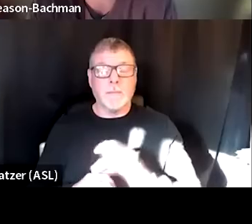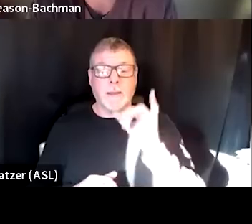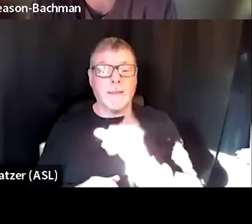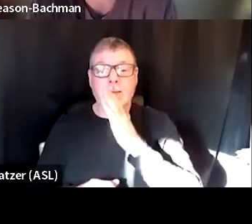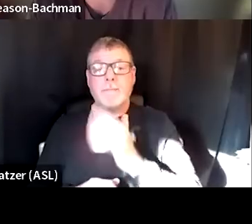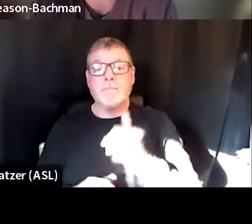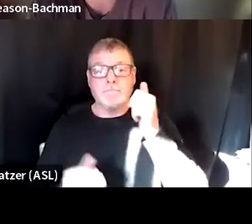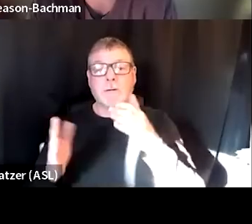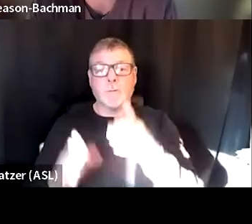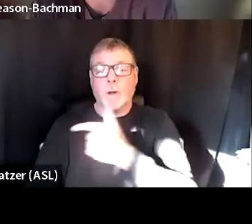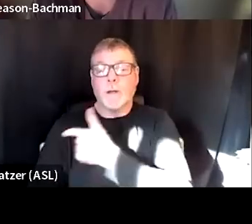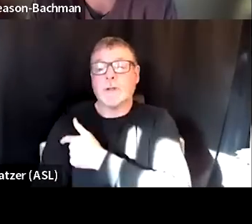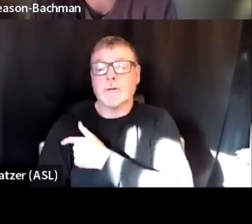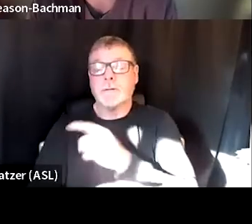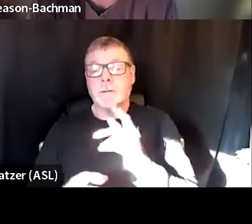way once,